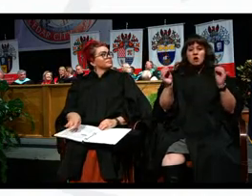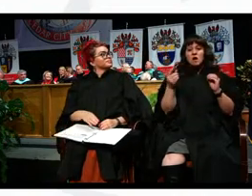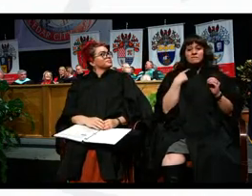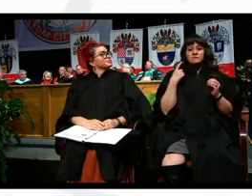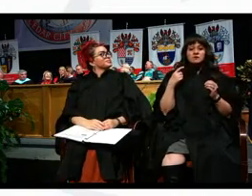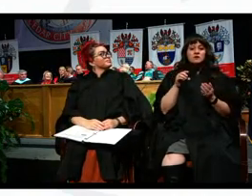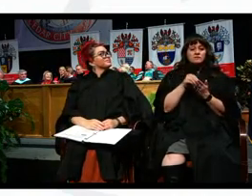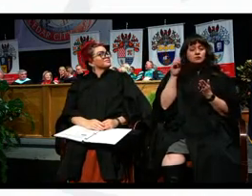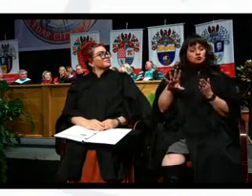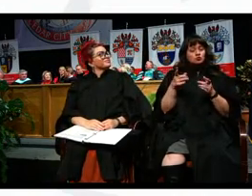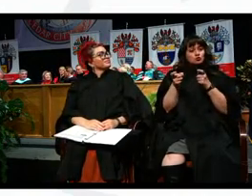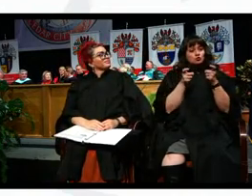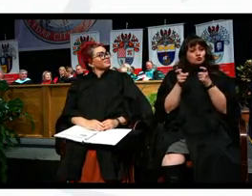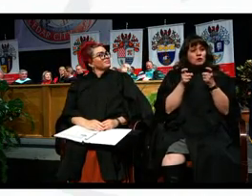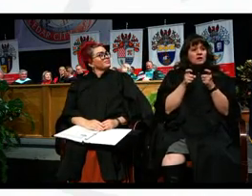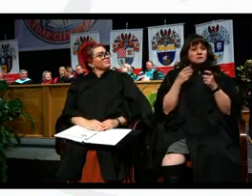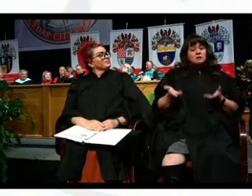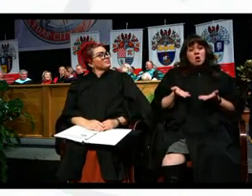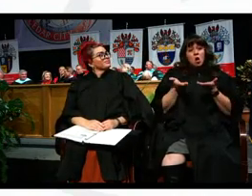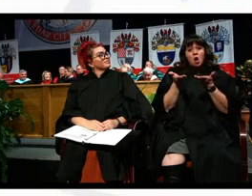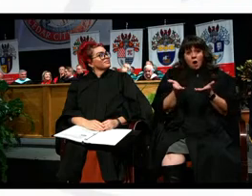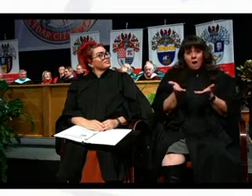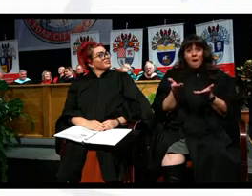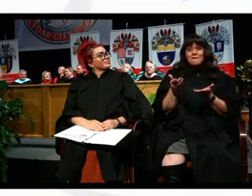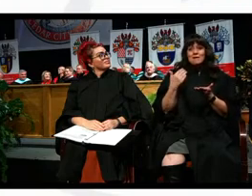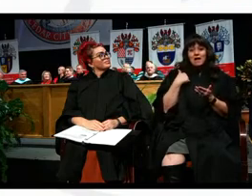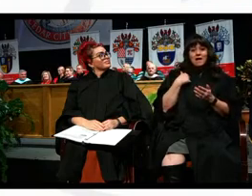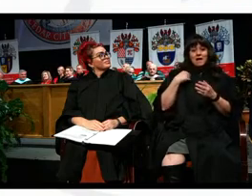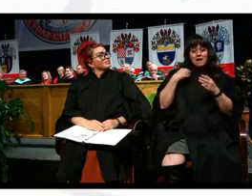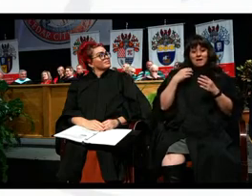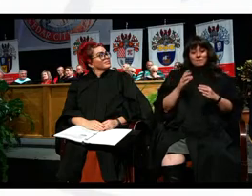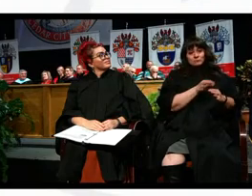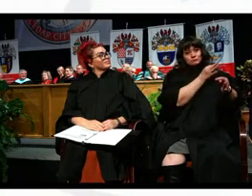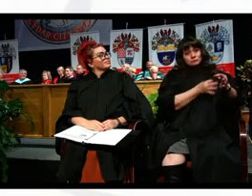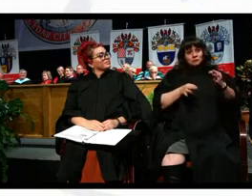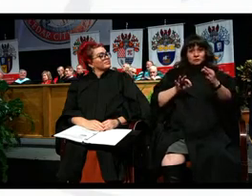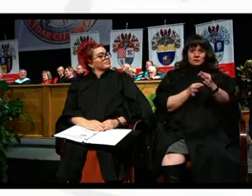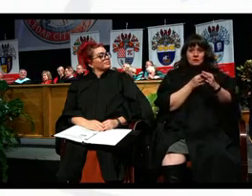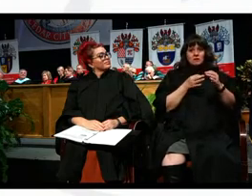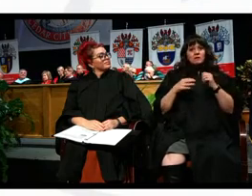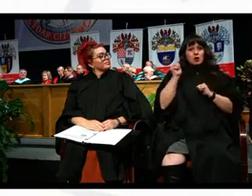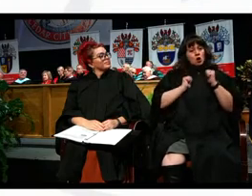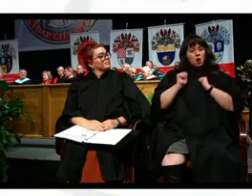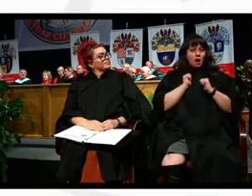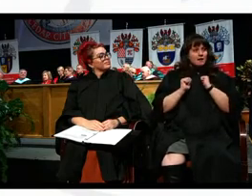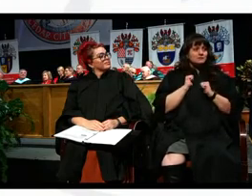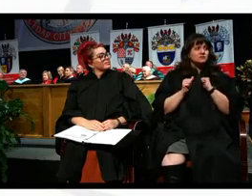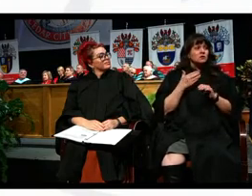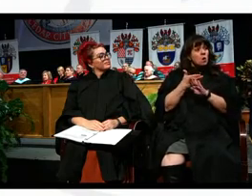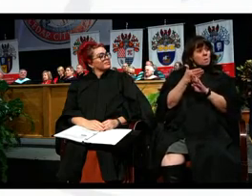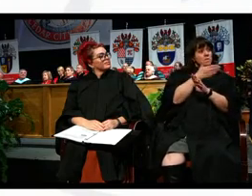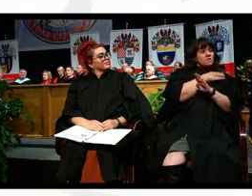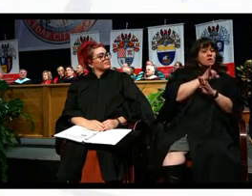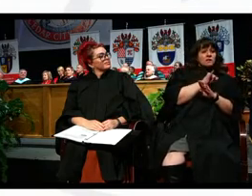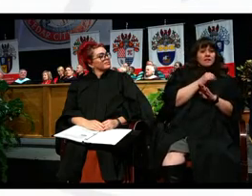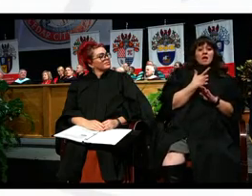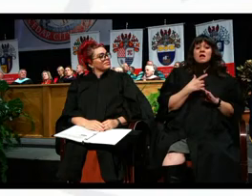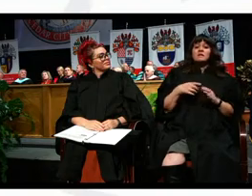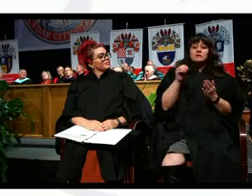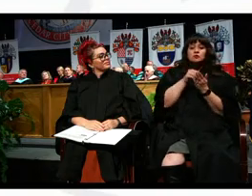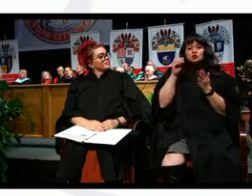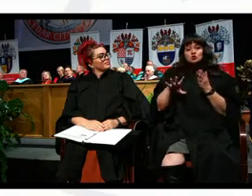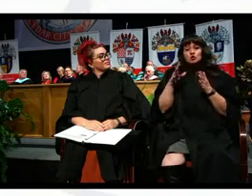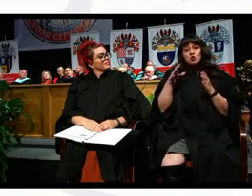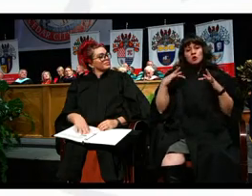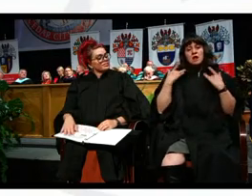and offered to play a concert if they could keep what money they generated in ticket sales. Prior to the concert, the Student Activities Director